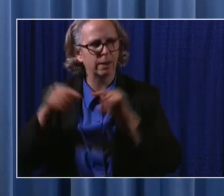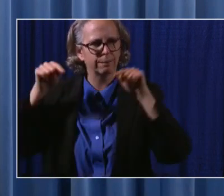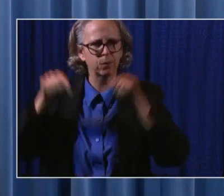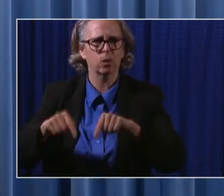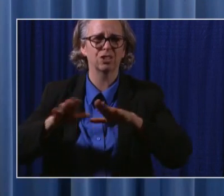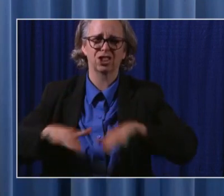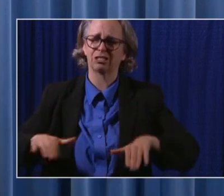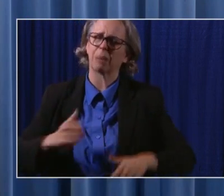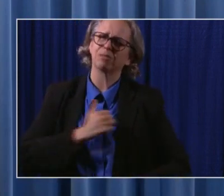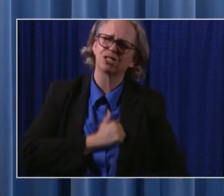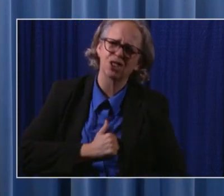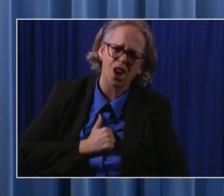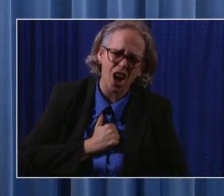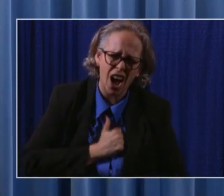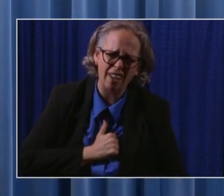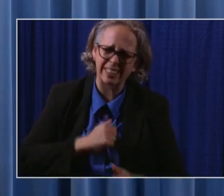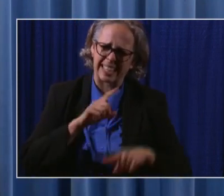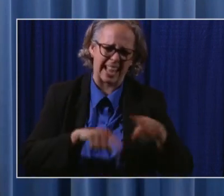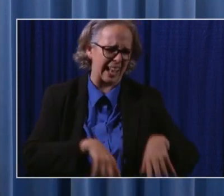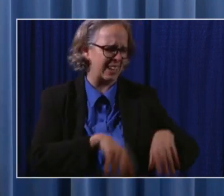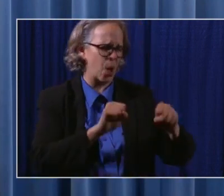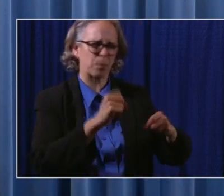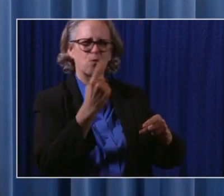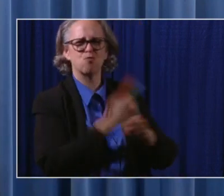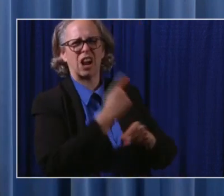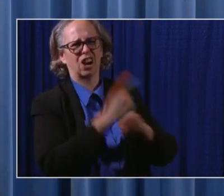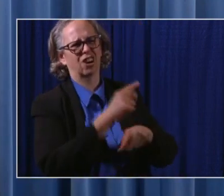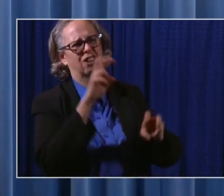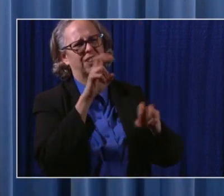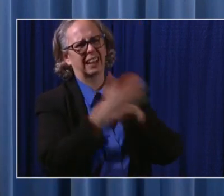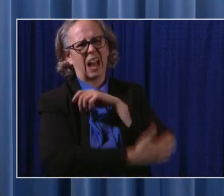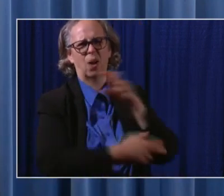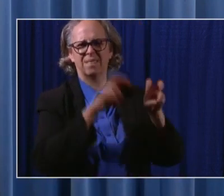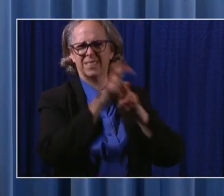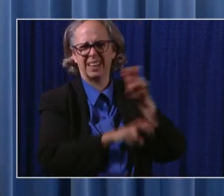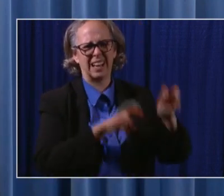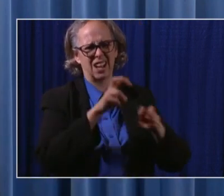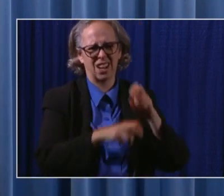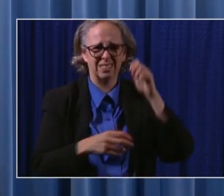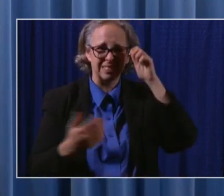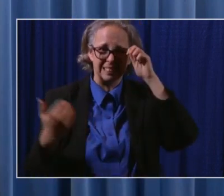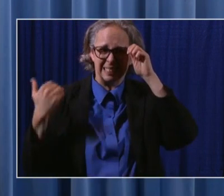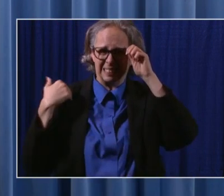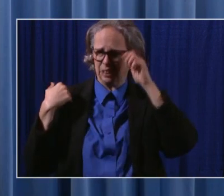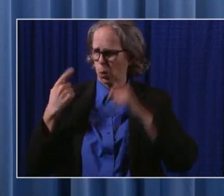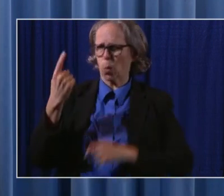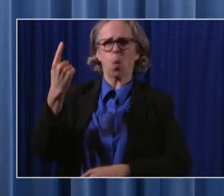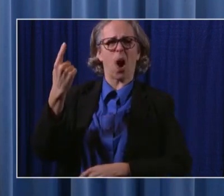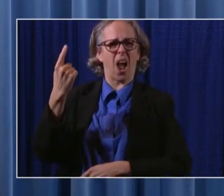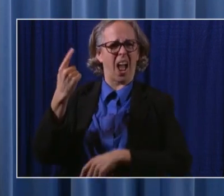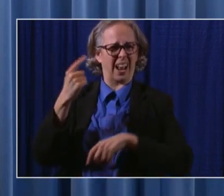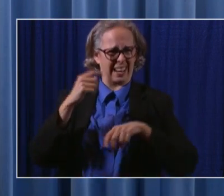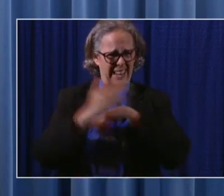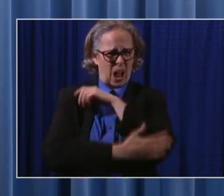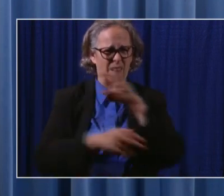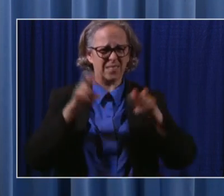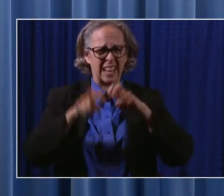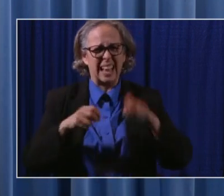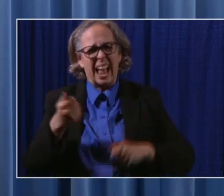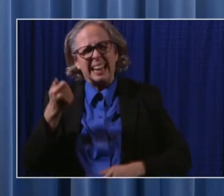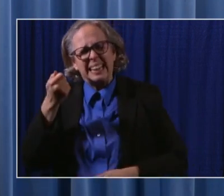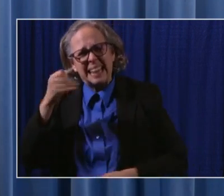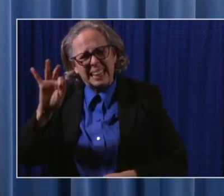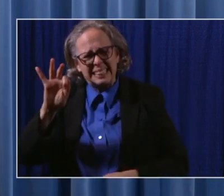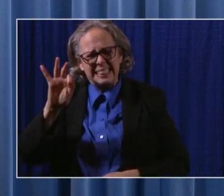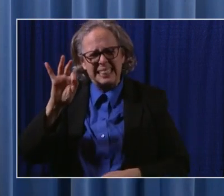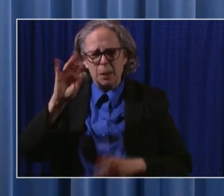We know that one fair had 19 people who tested positive for COVID. These people had all